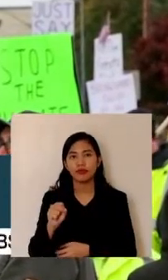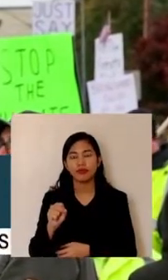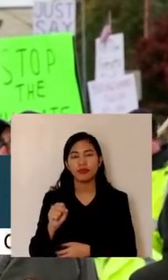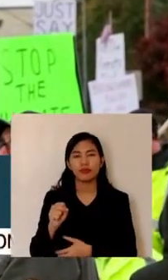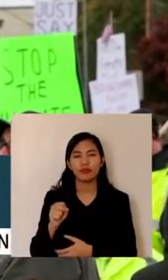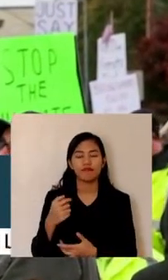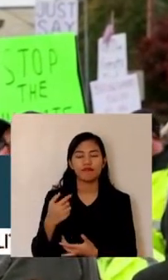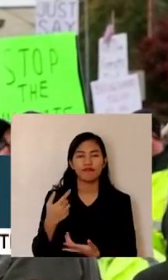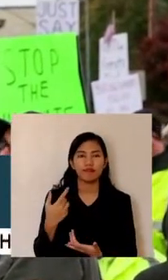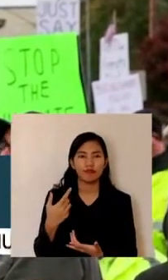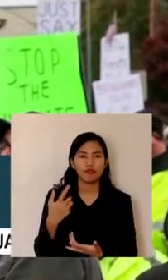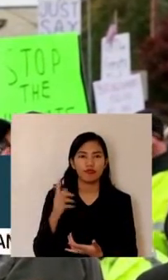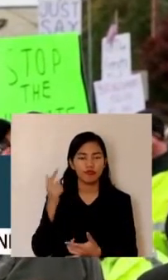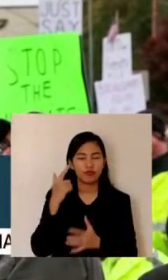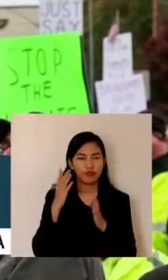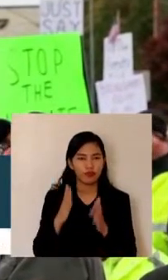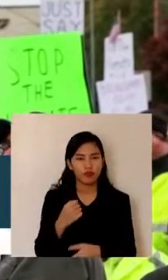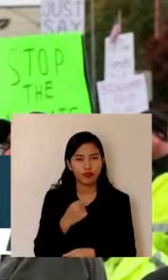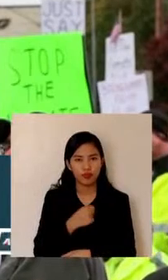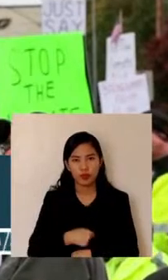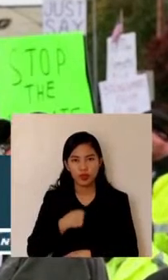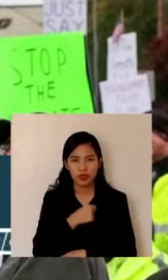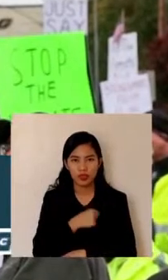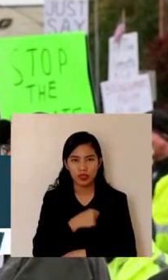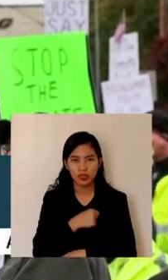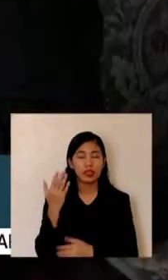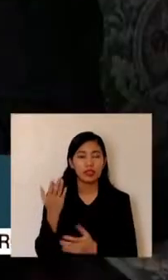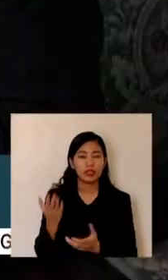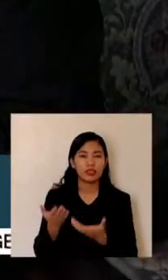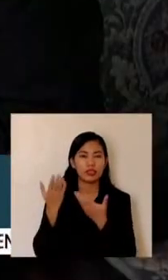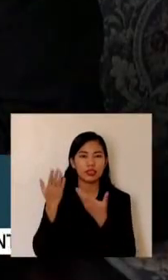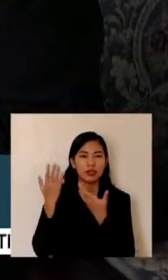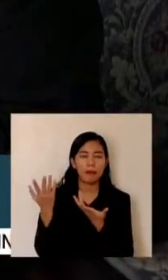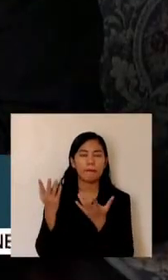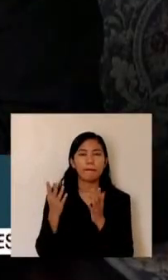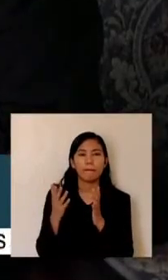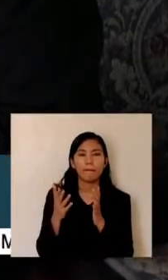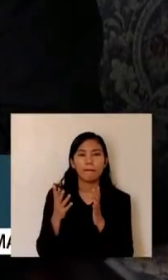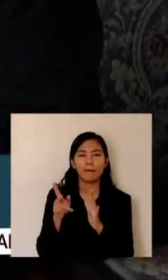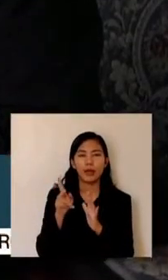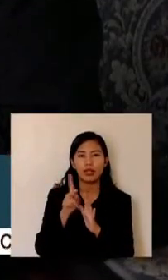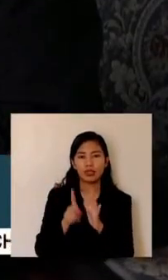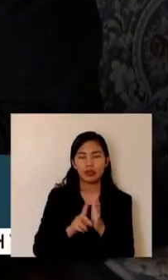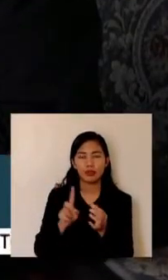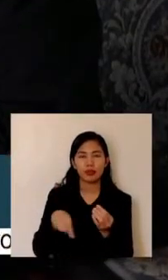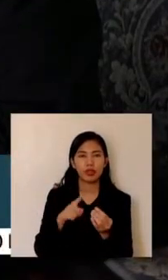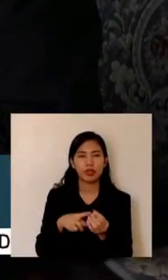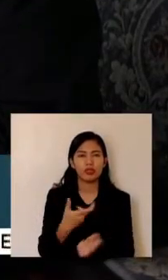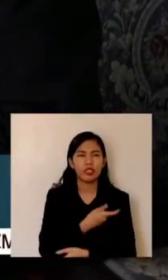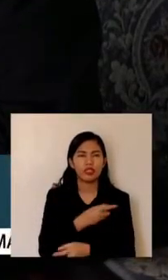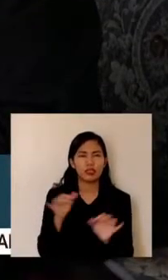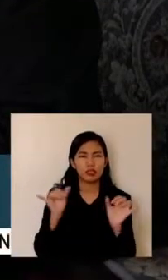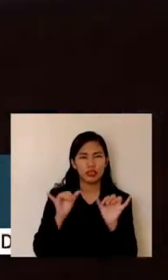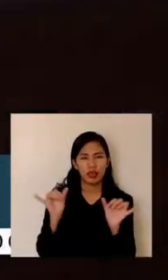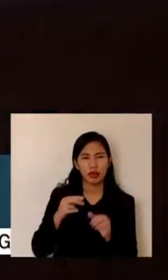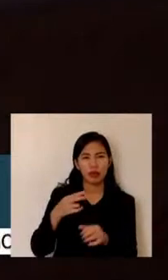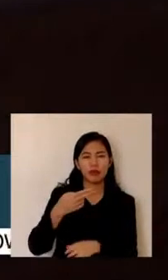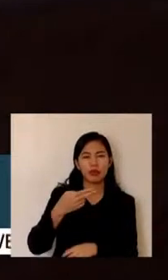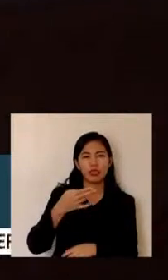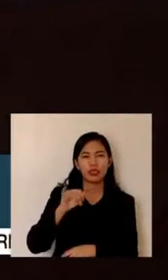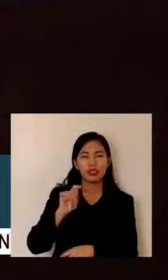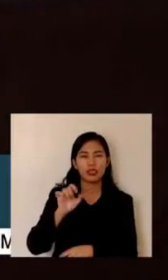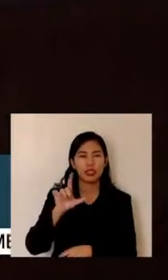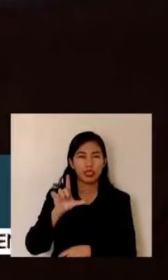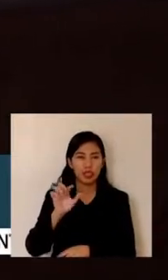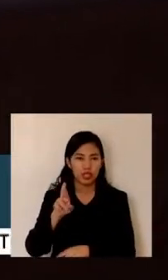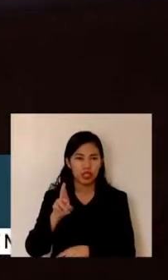suggesting vaccine or closure policies recalled Hitler's regime. Former Israeli chief rabbi Israel Meilal survived